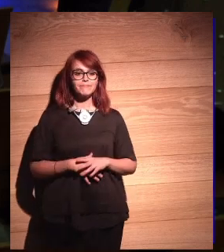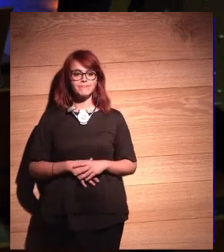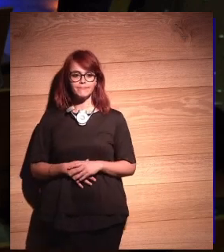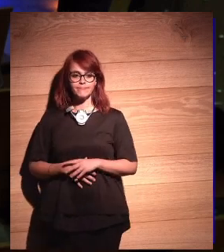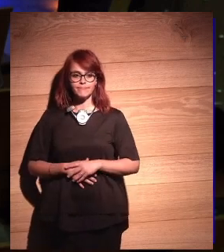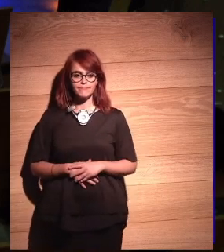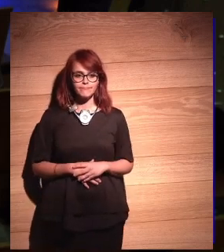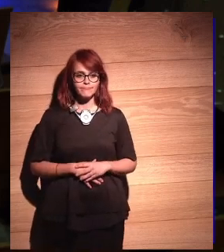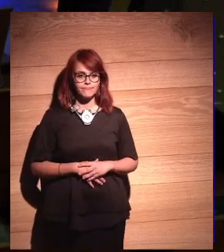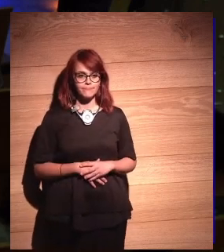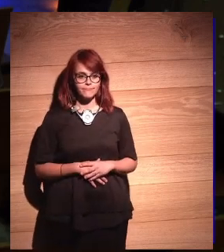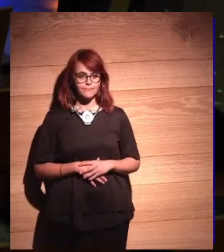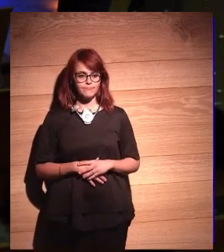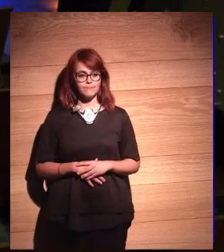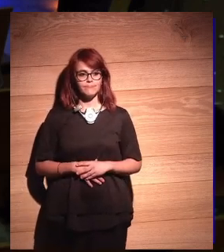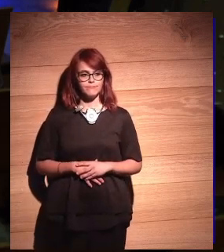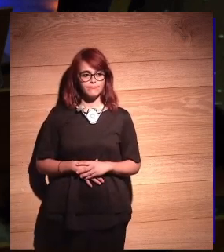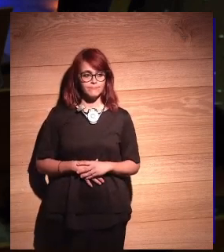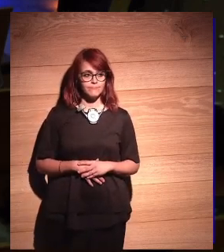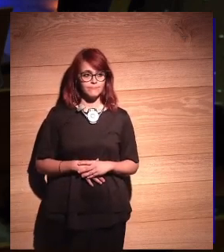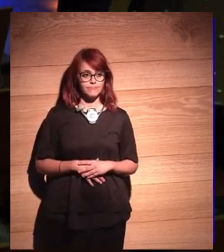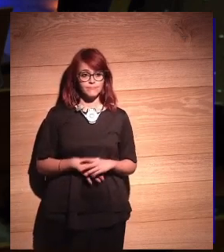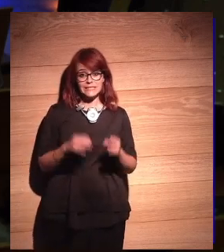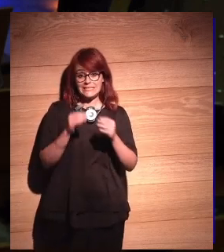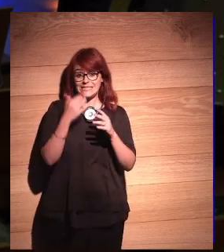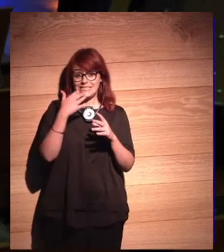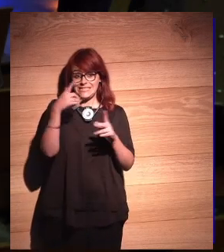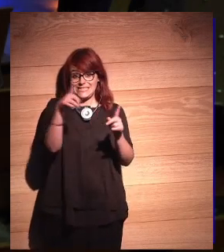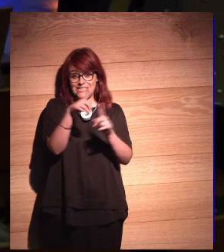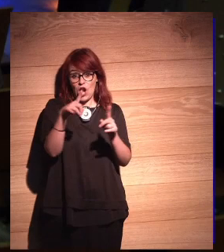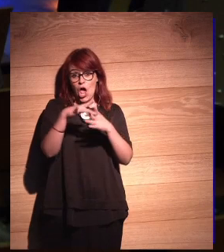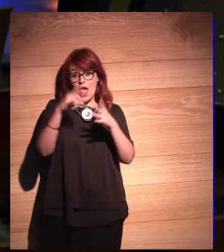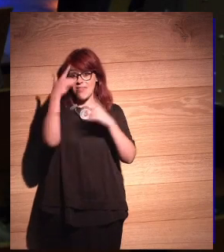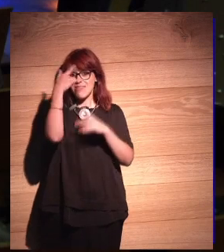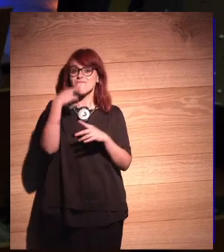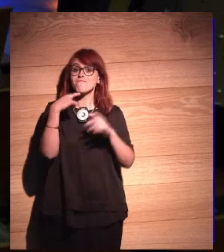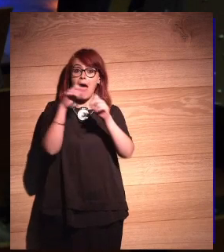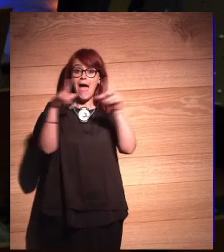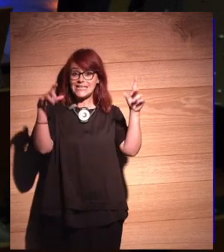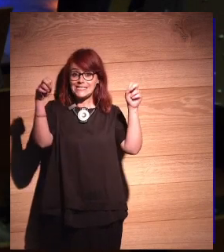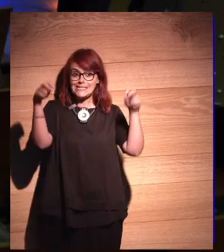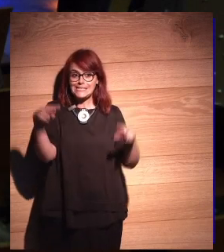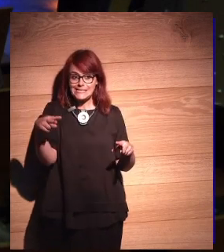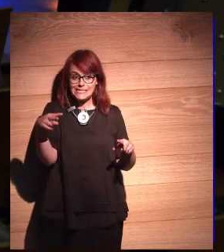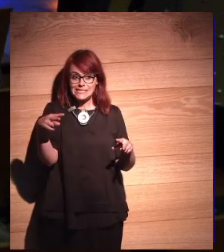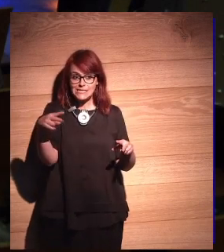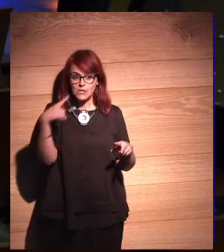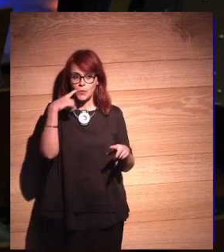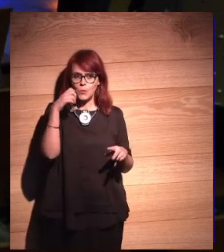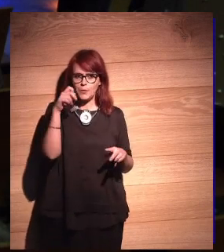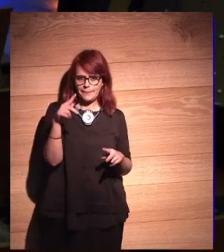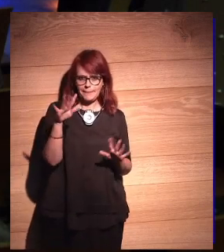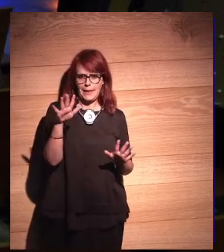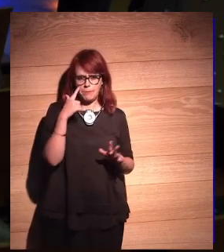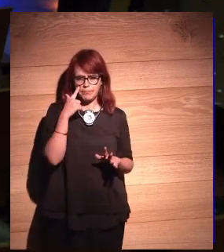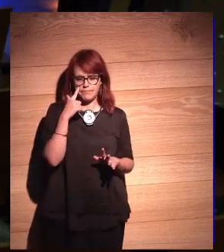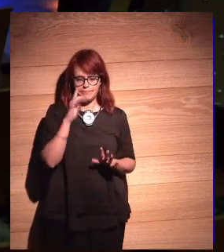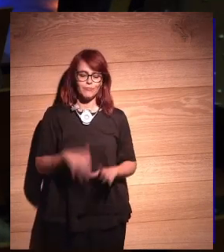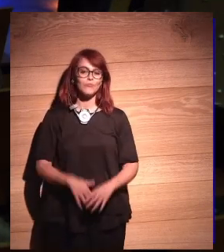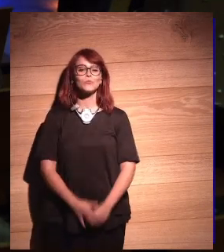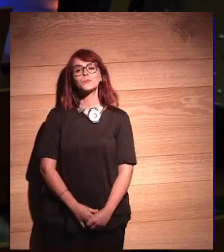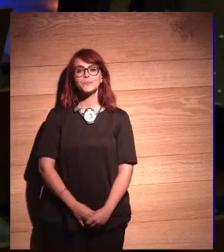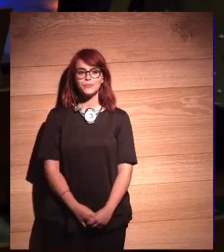I mean, otherwise we have to do it without the visuals, but it's just a shame. Oh, okay.